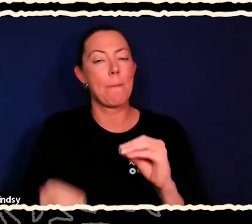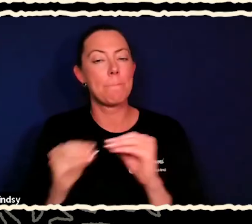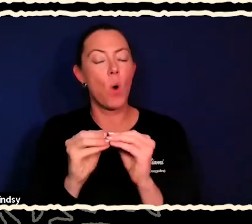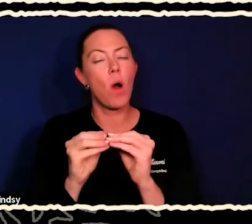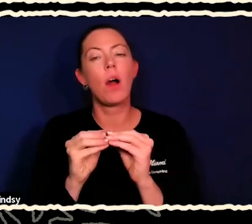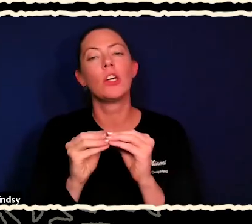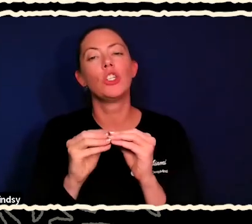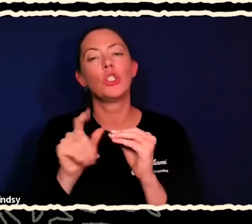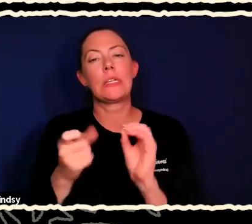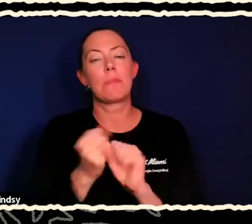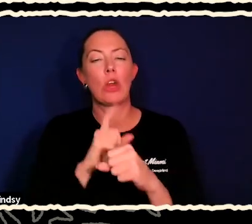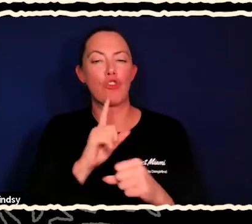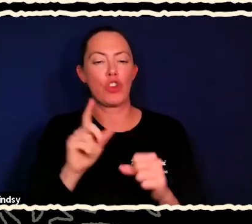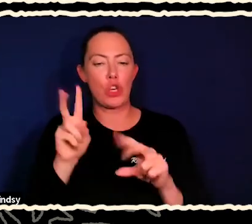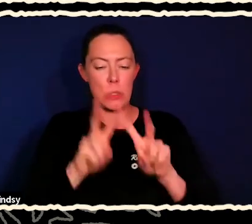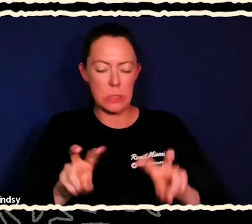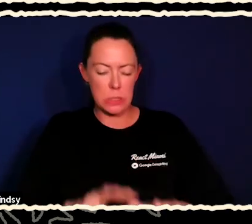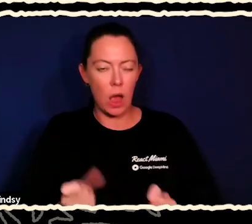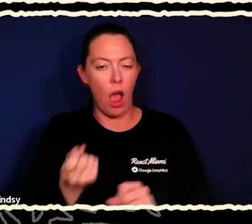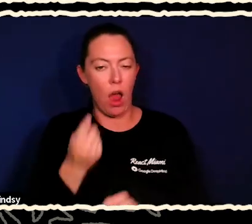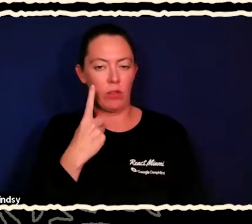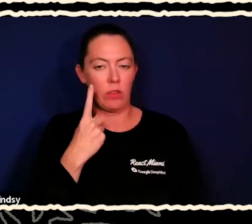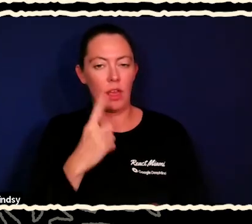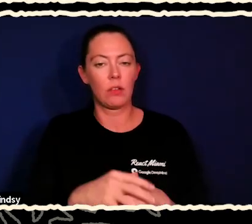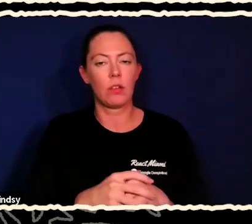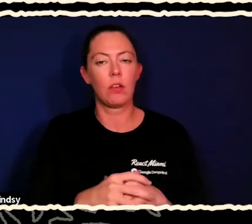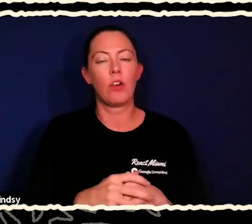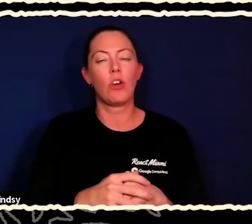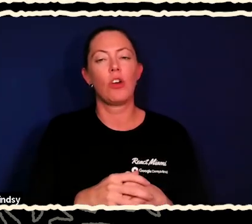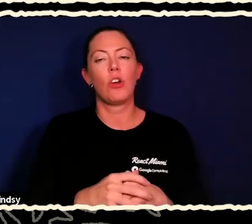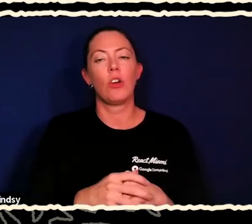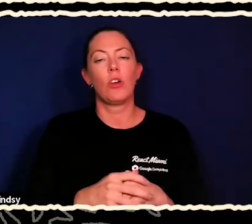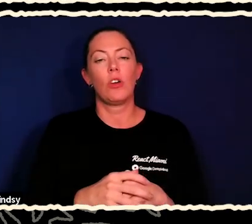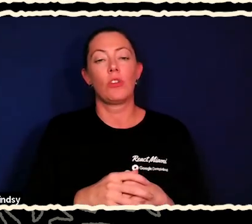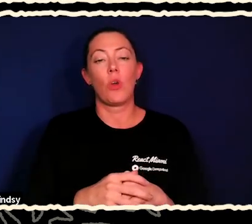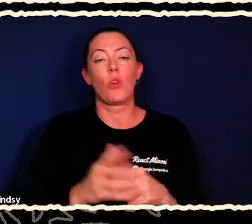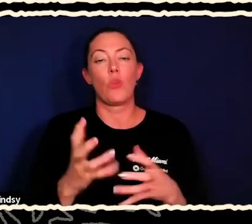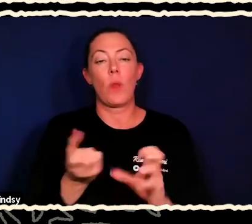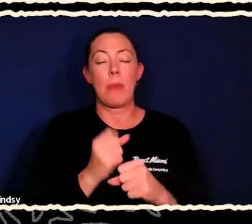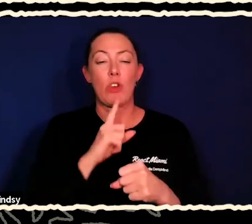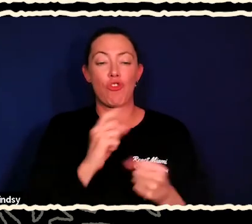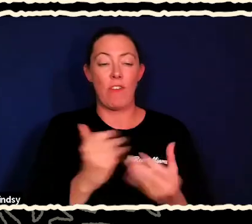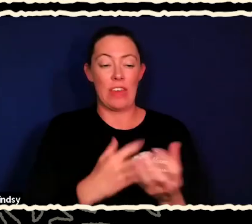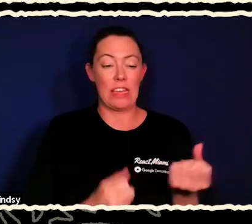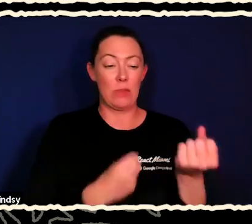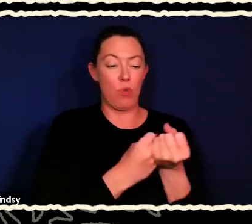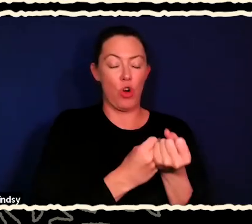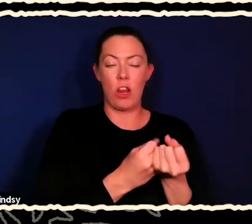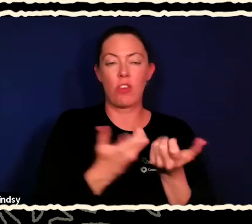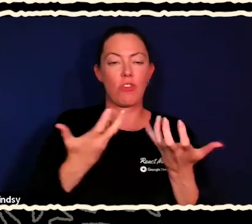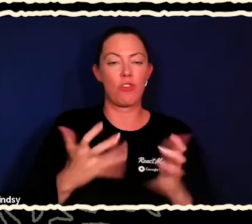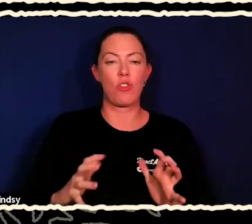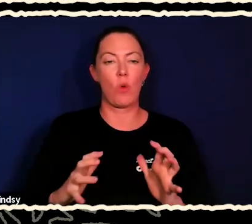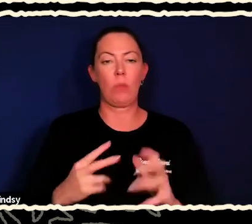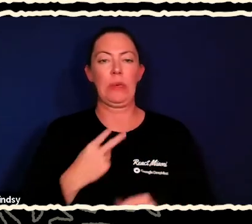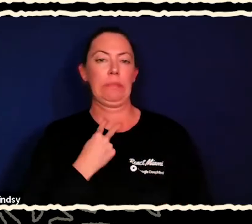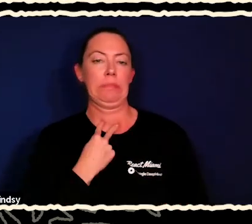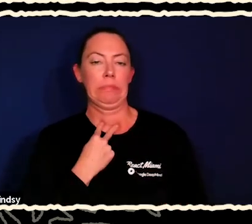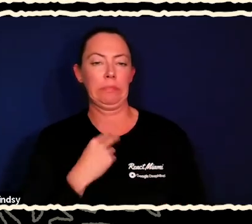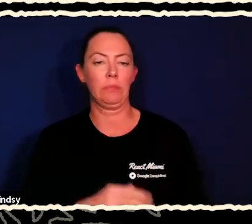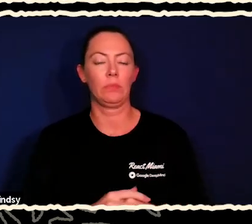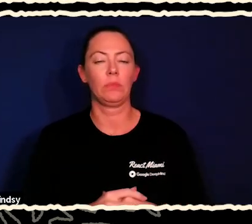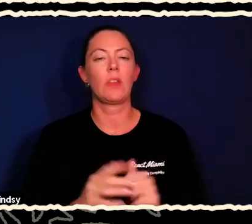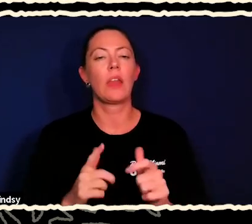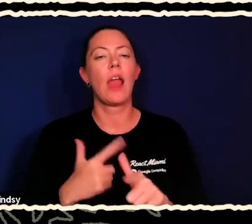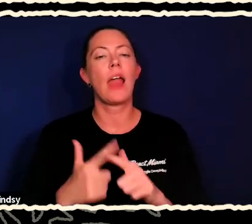So if that abstraction stops being supported, you're not left holding the bag. Lean on the web platform as much as you